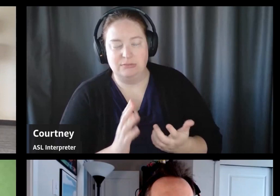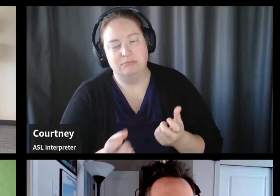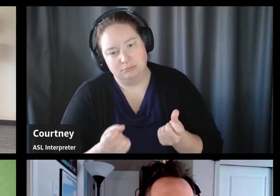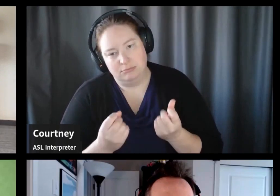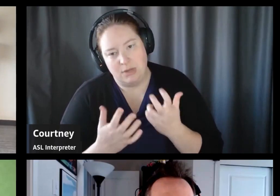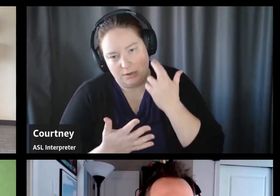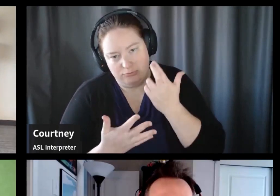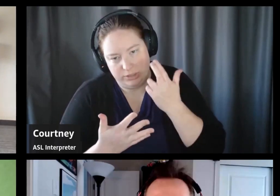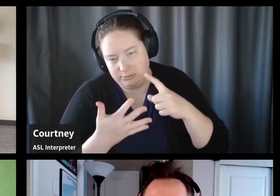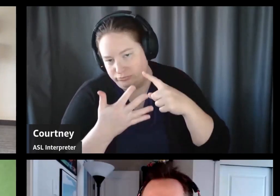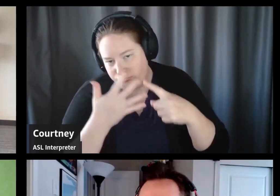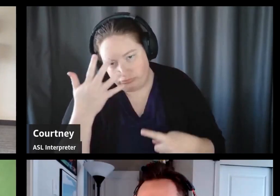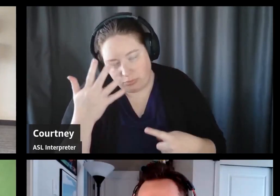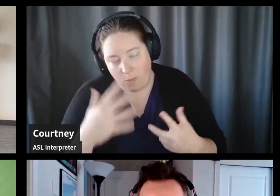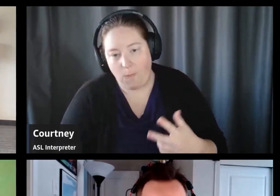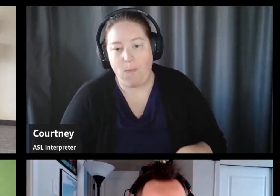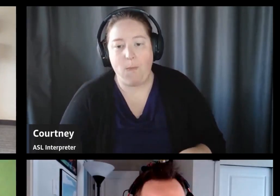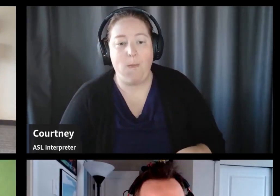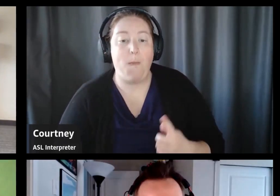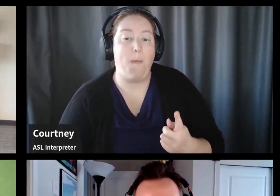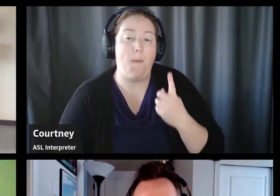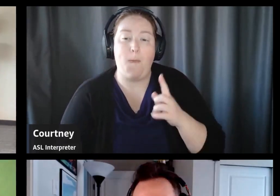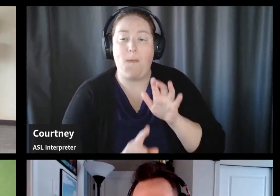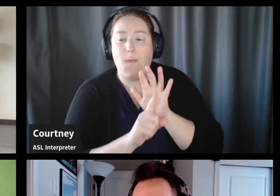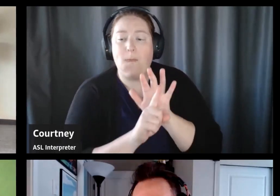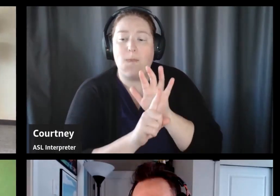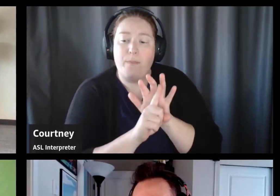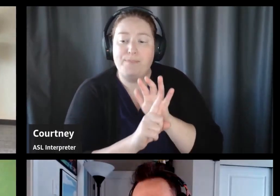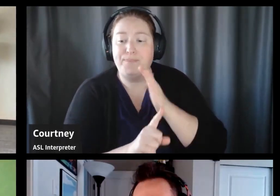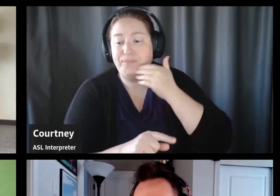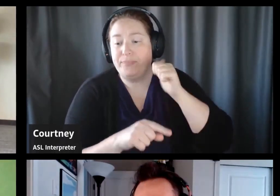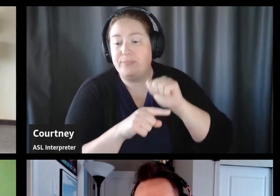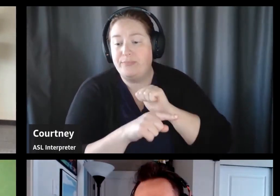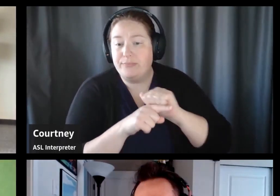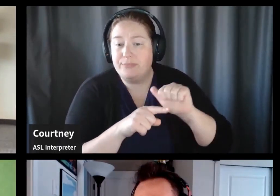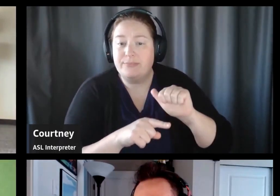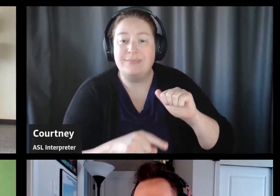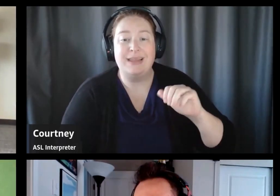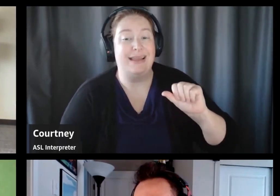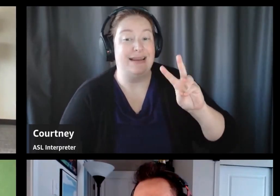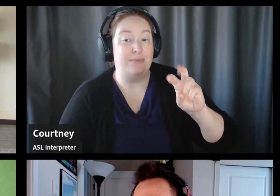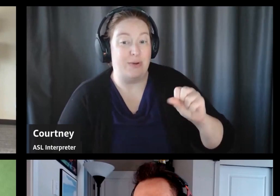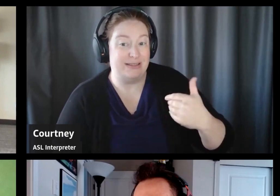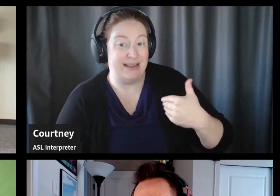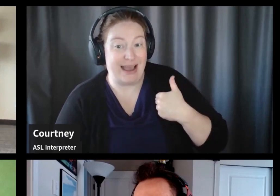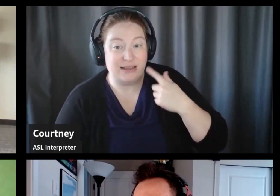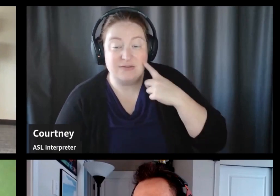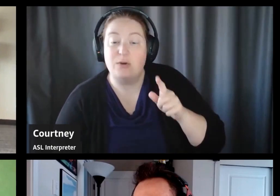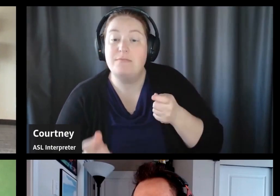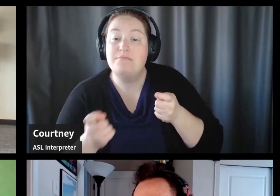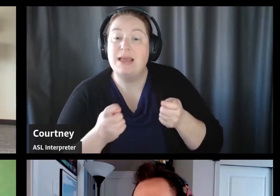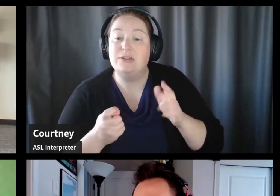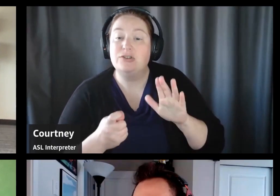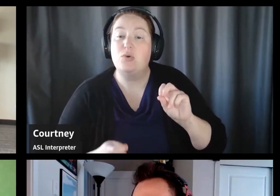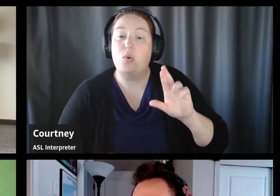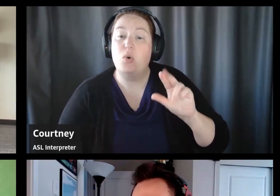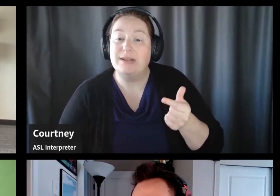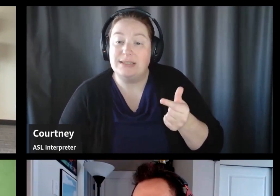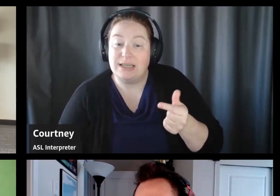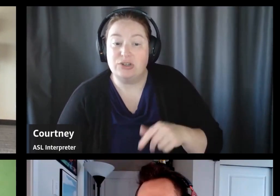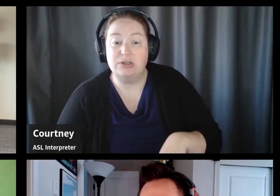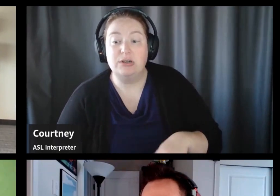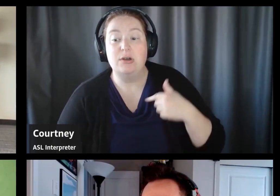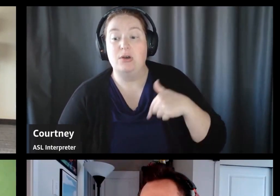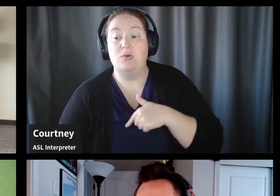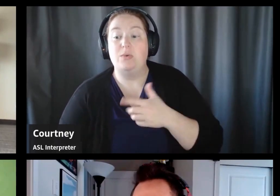that. So sometimes one of the popular best practices that AWS has when it comes to managing your organization unit, we do